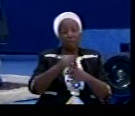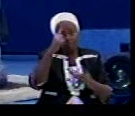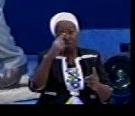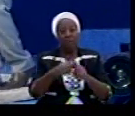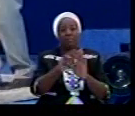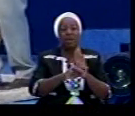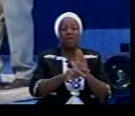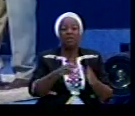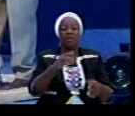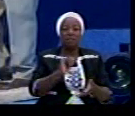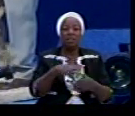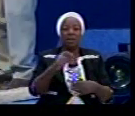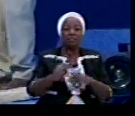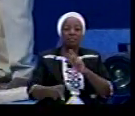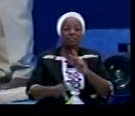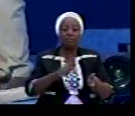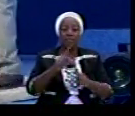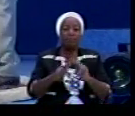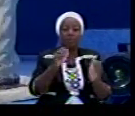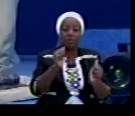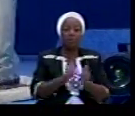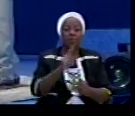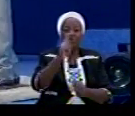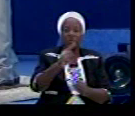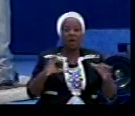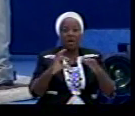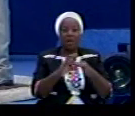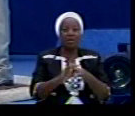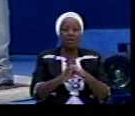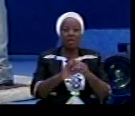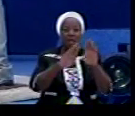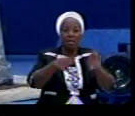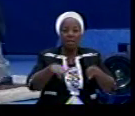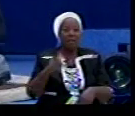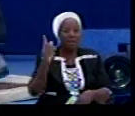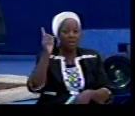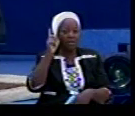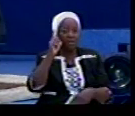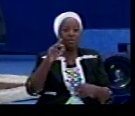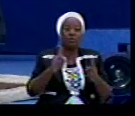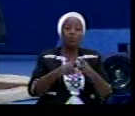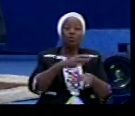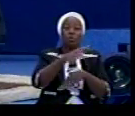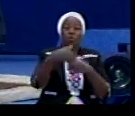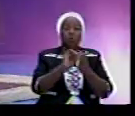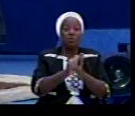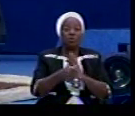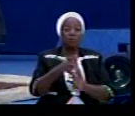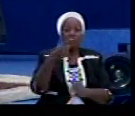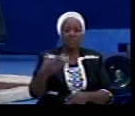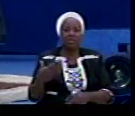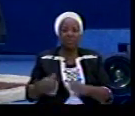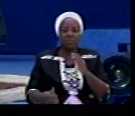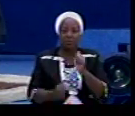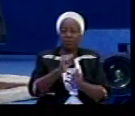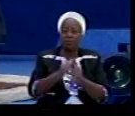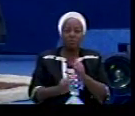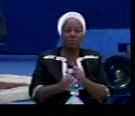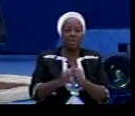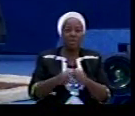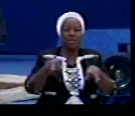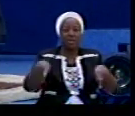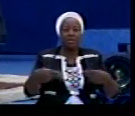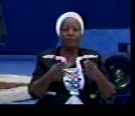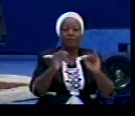the people with one accord gave heed to those things which Philip